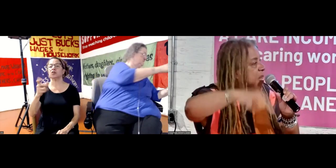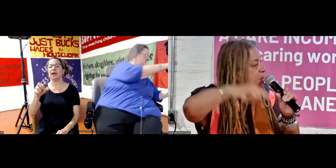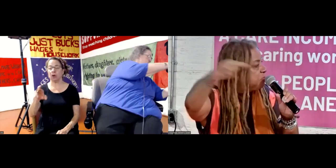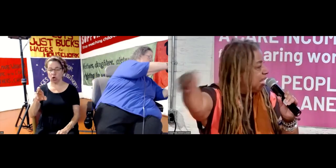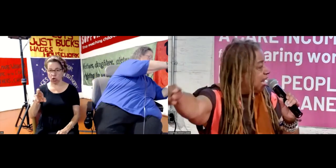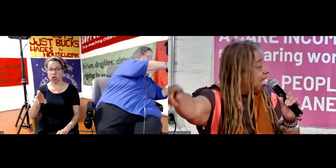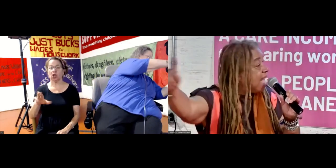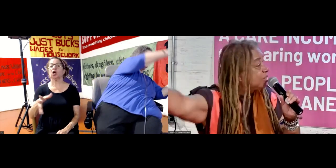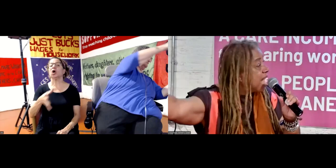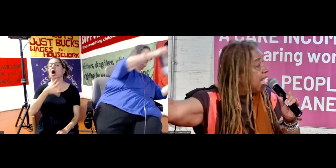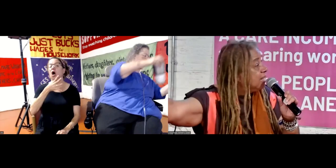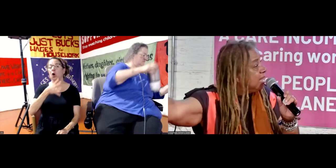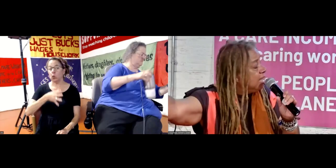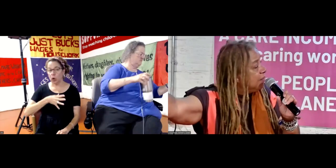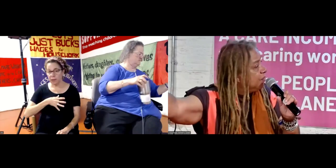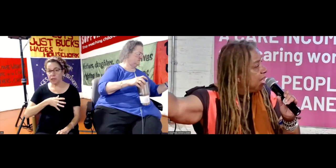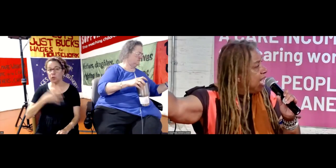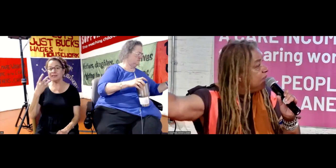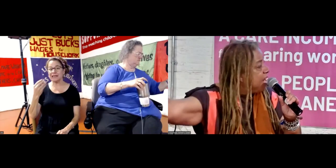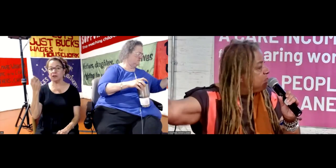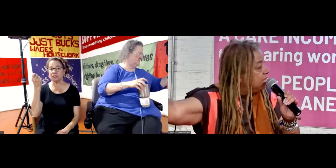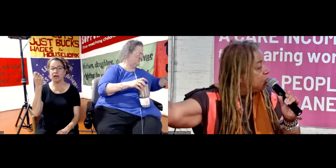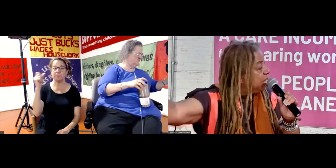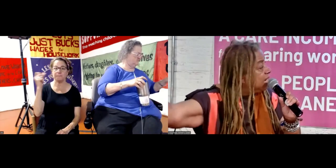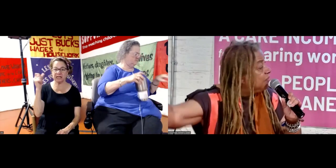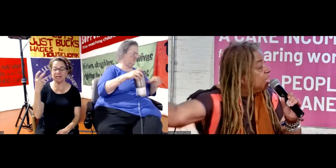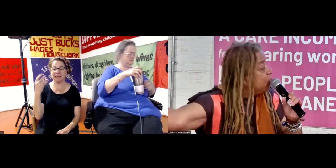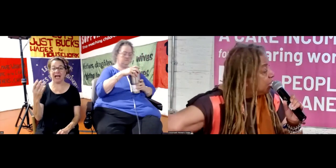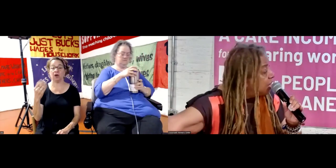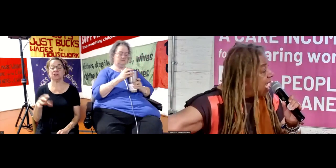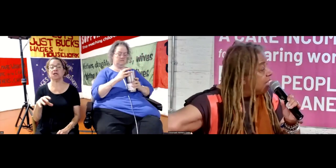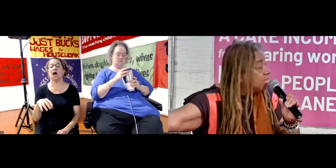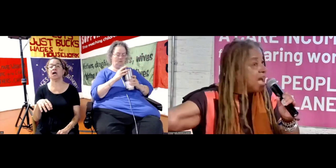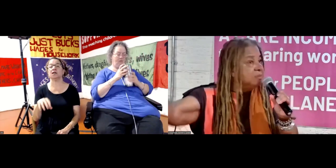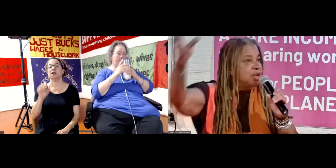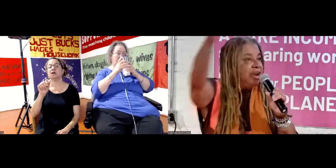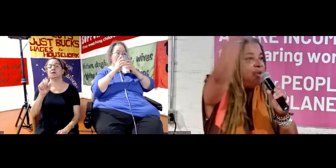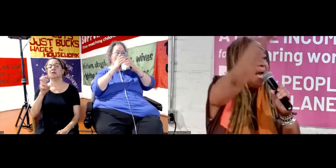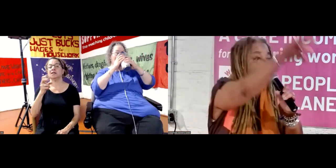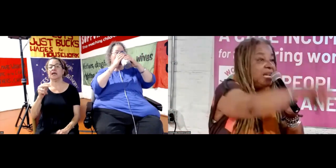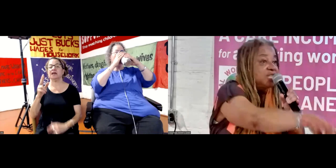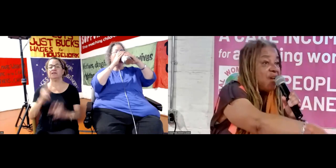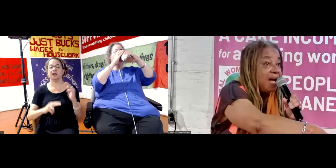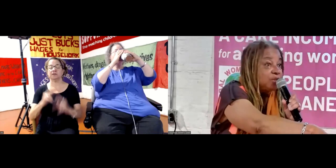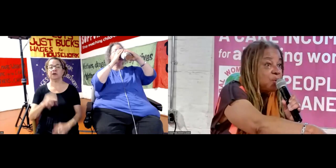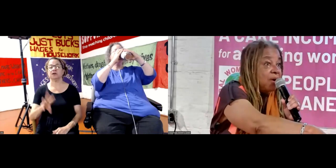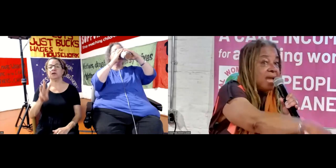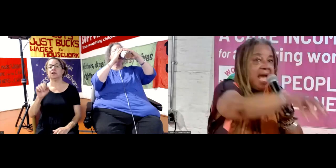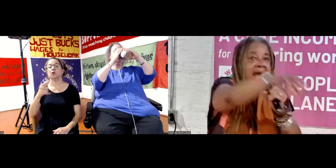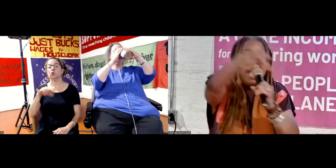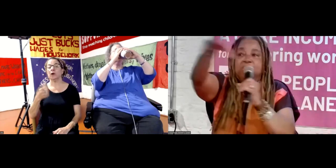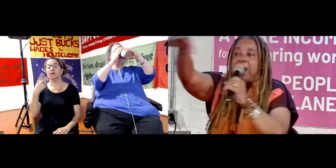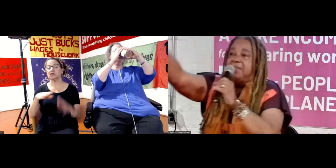of the people picketing outside the Avon building. We didn't even know each other at the time. So here you had Wages for